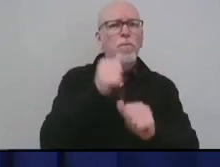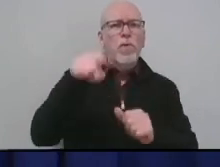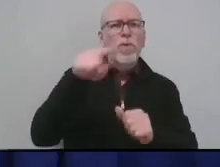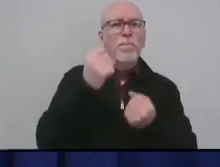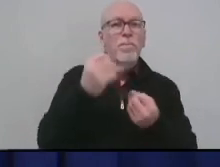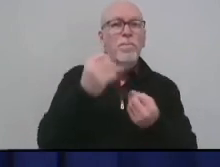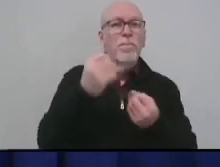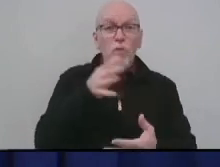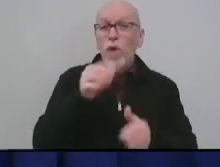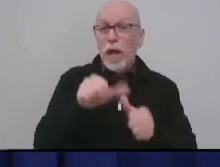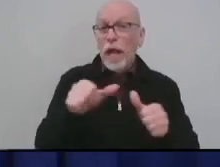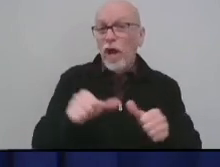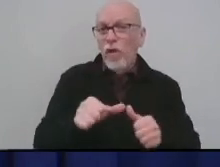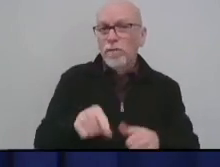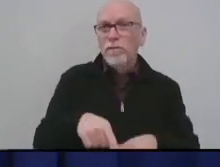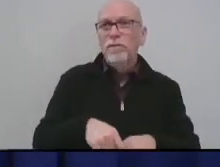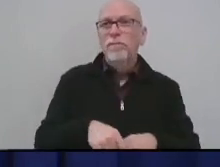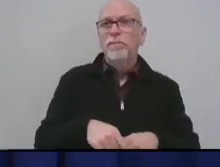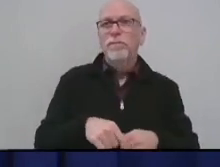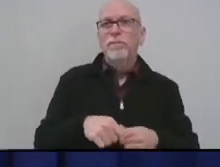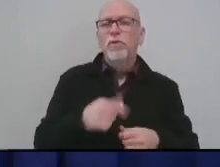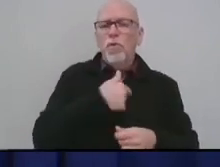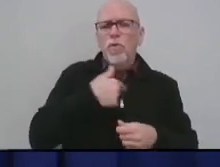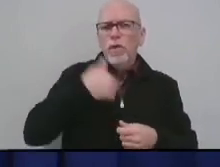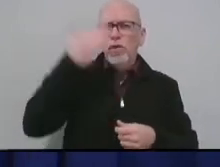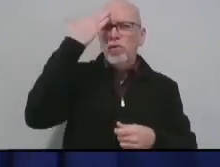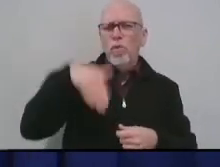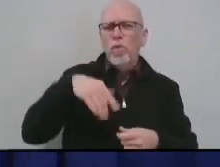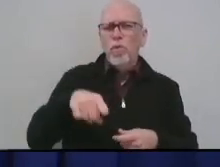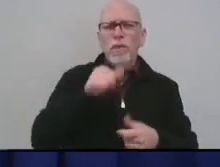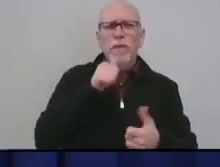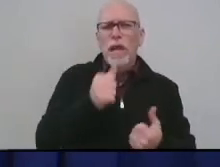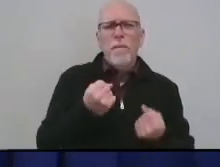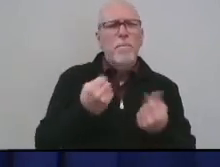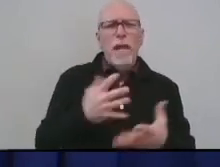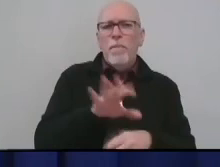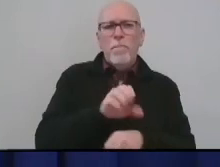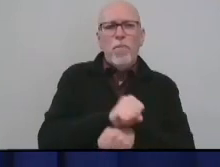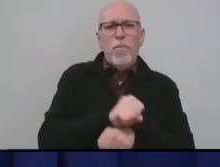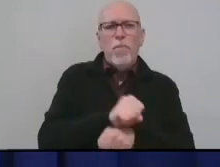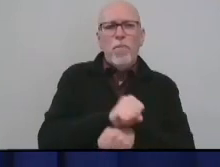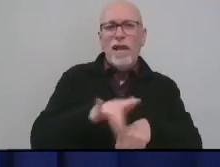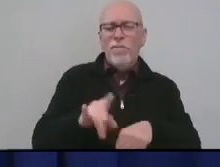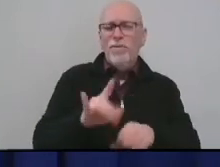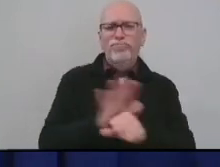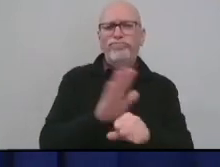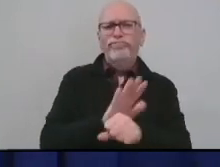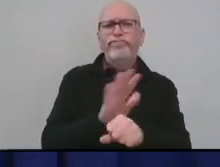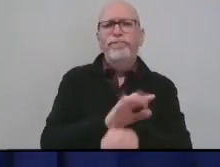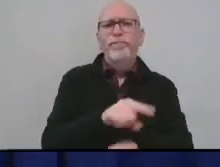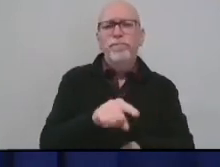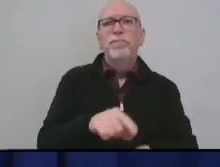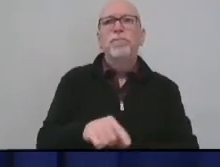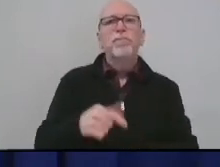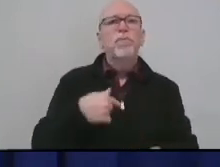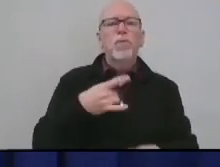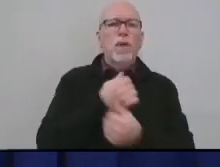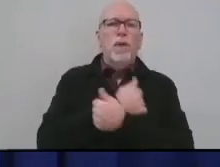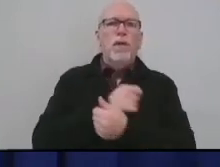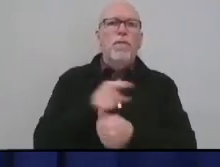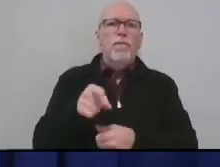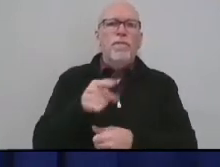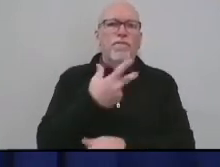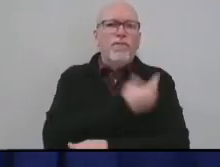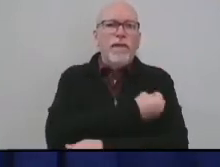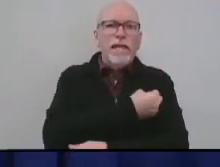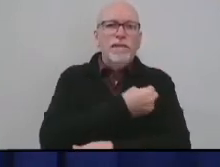areas where we know there were not as many appointments available. We would love to be able to just give the vaccine to some